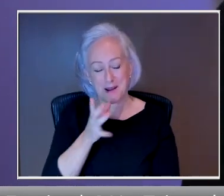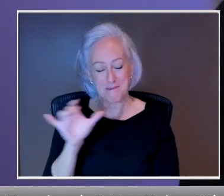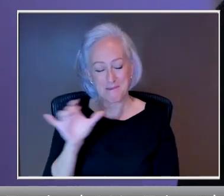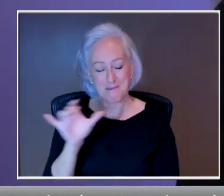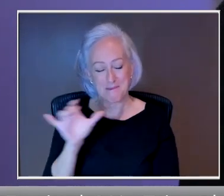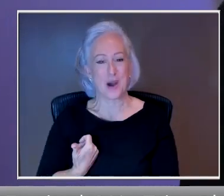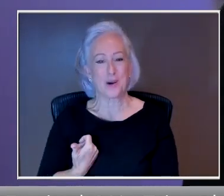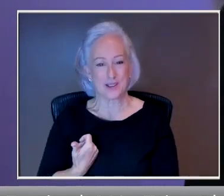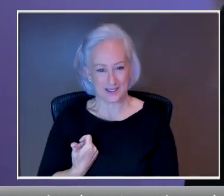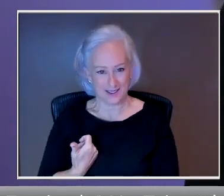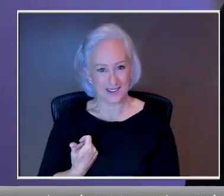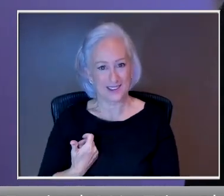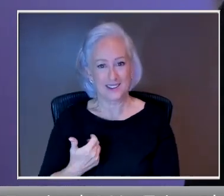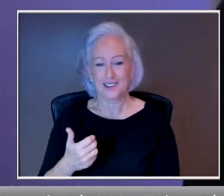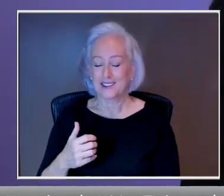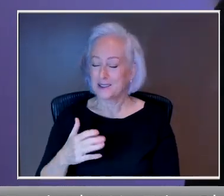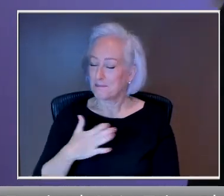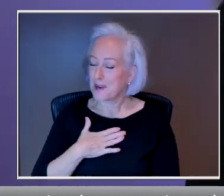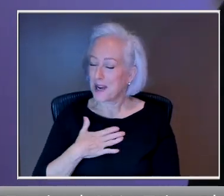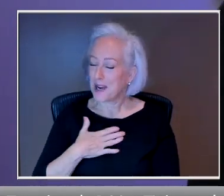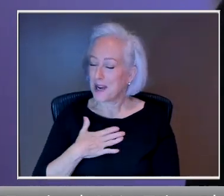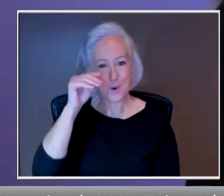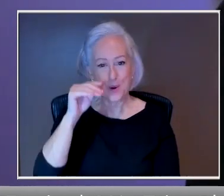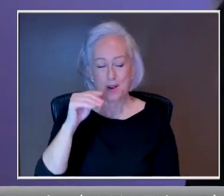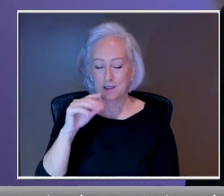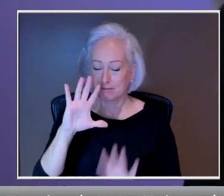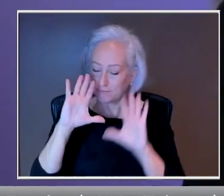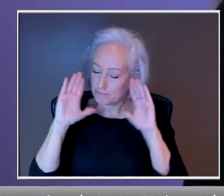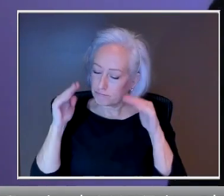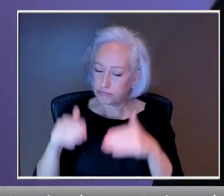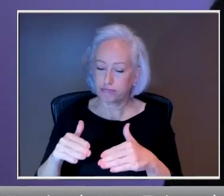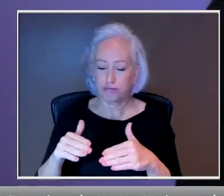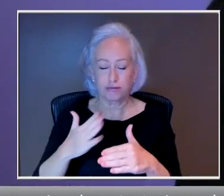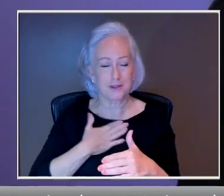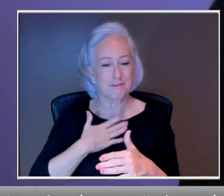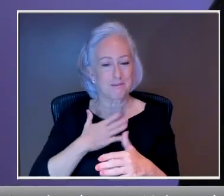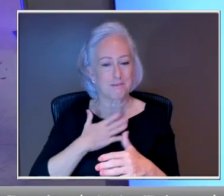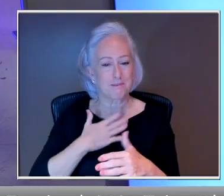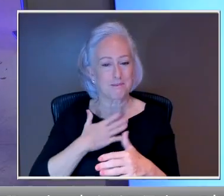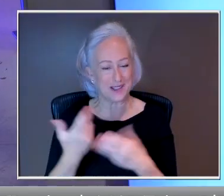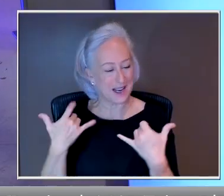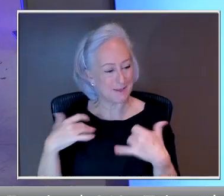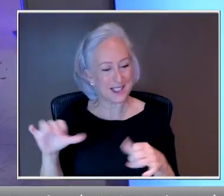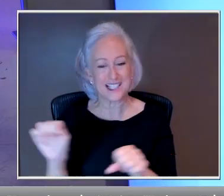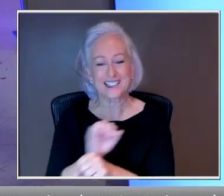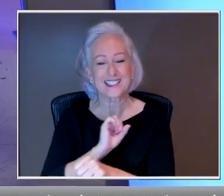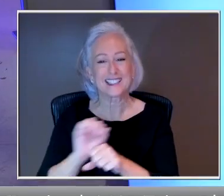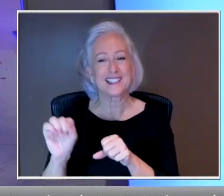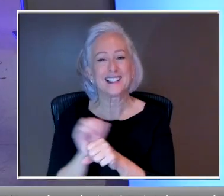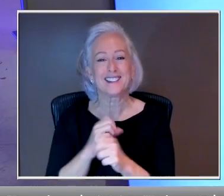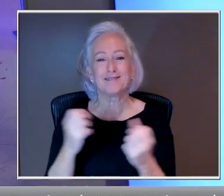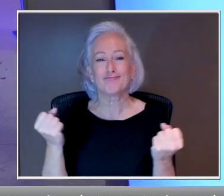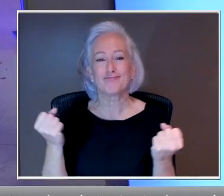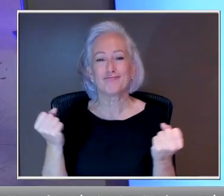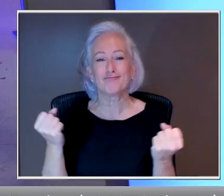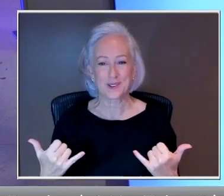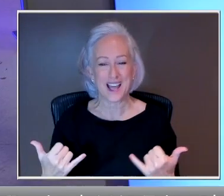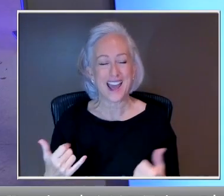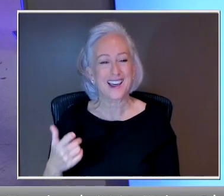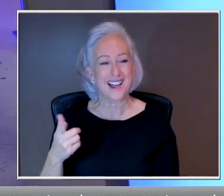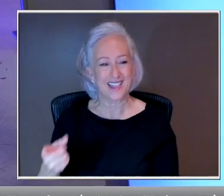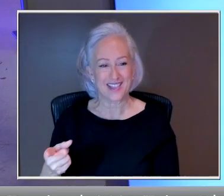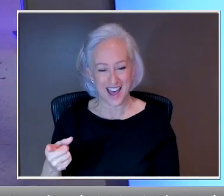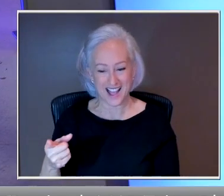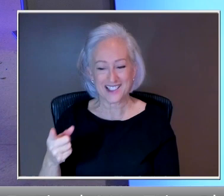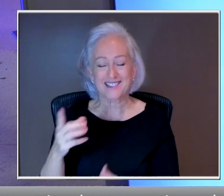absolute world and the reason I'm still working hard today. That's the legacy that they leave behind in you. Oh,